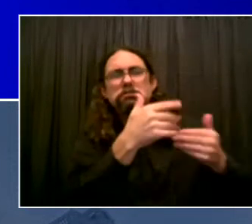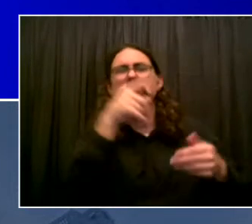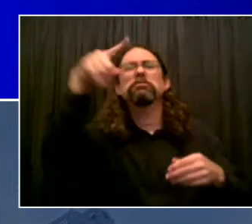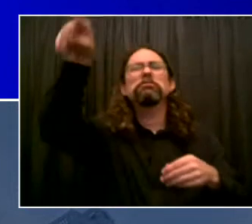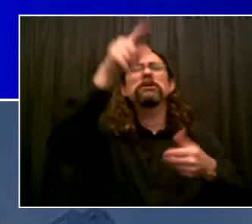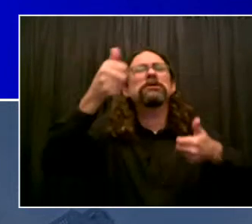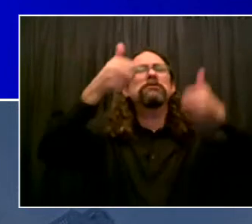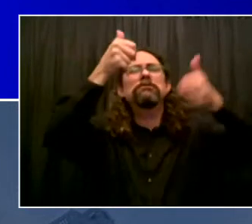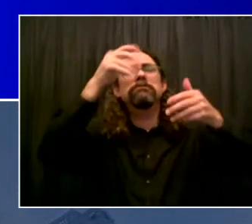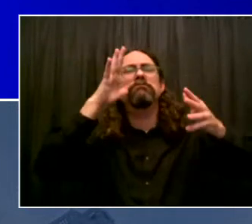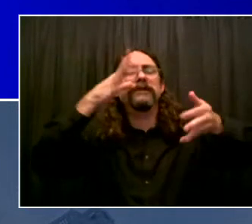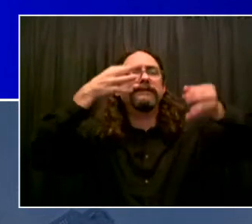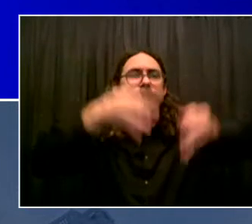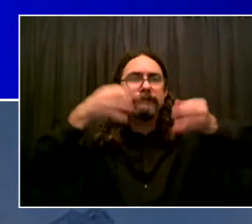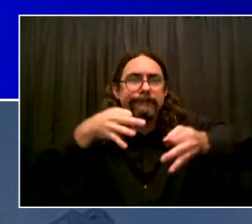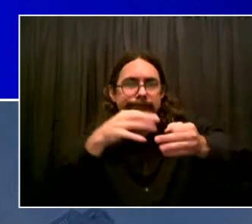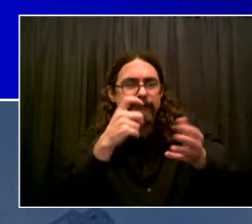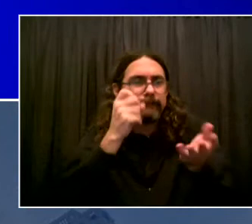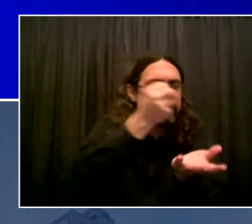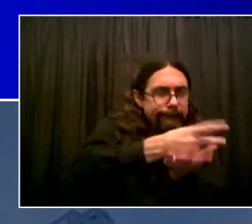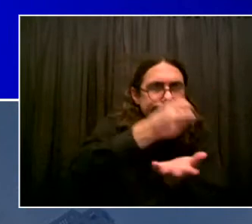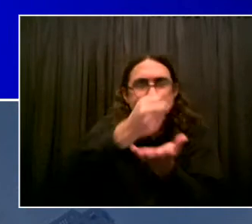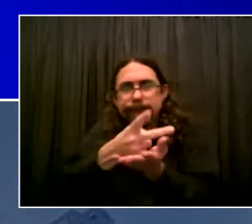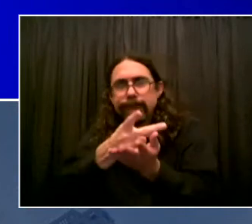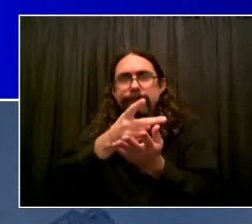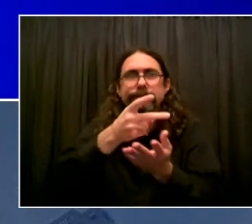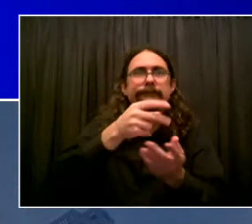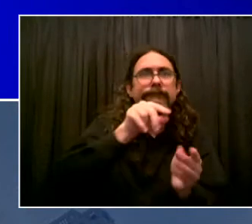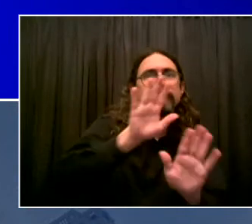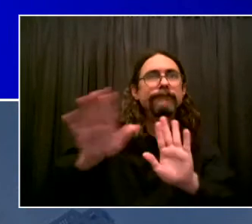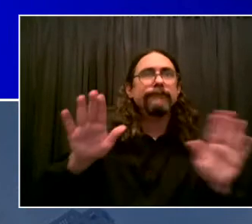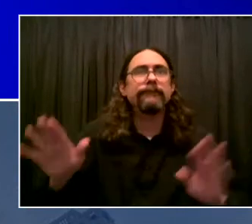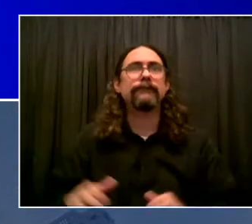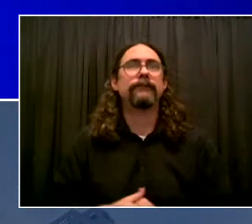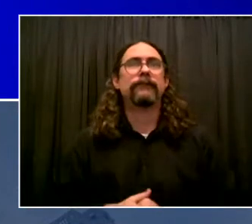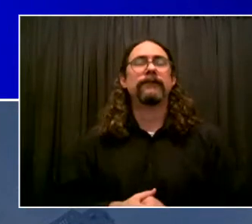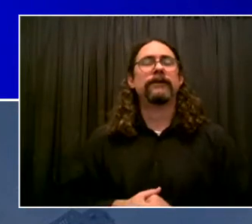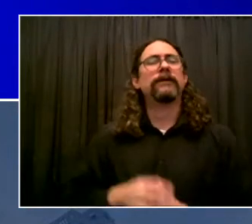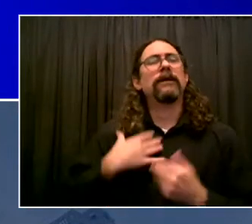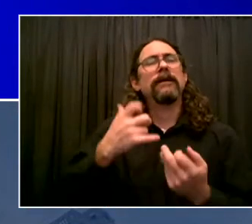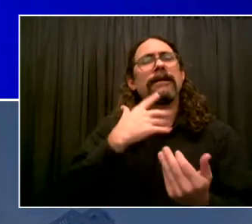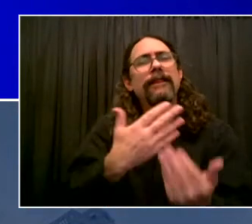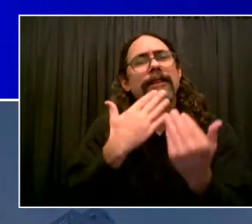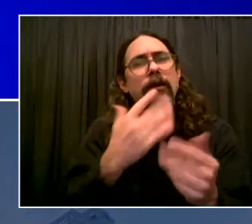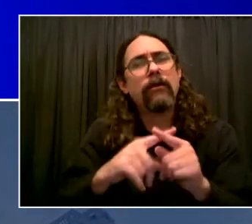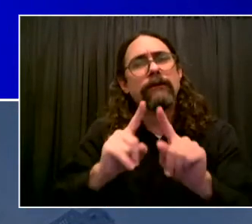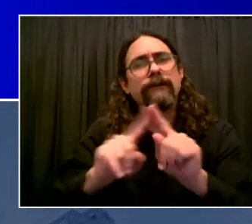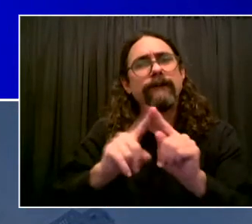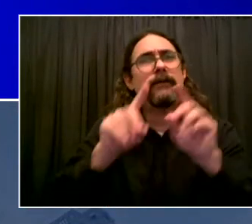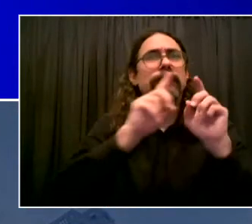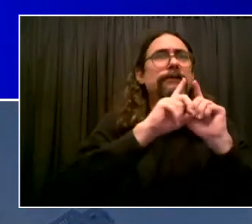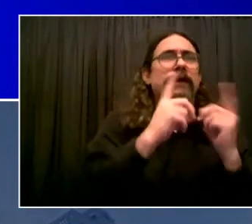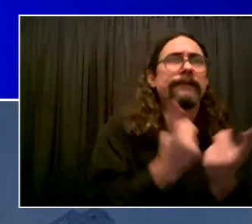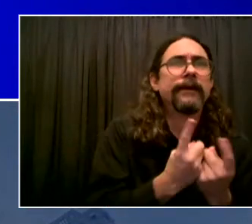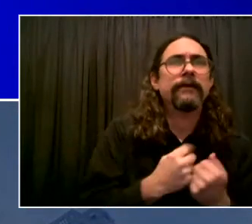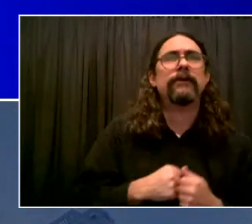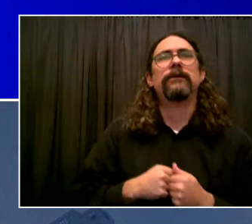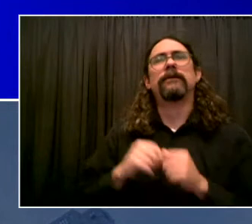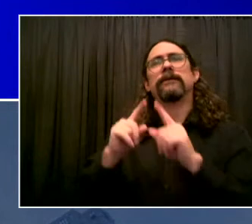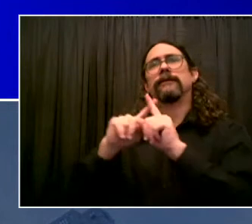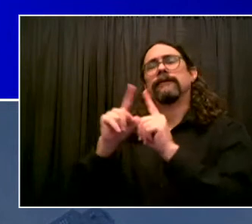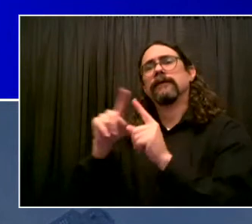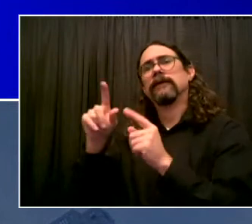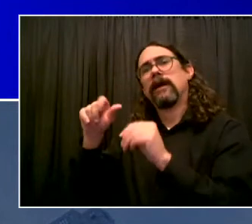Grayson, and all the agency heads of all the agencies that were part of this mandate. They've done a great job continuing to move things forward, working with their